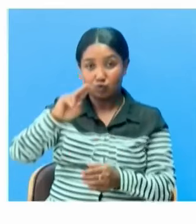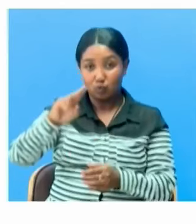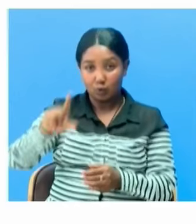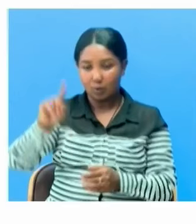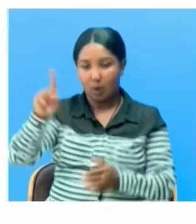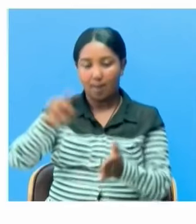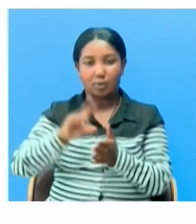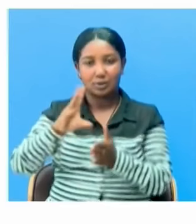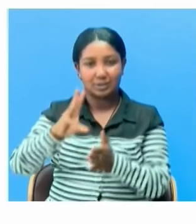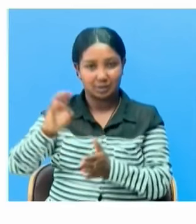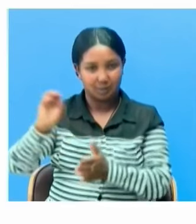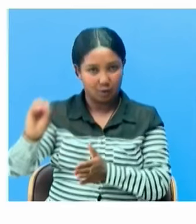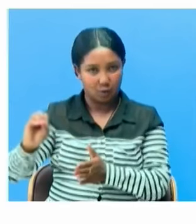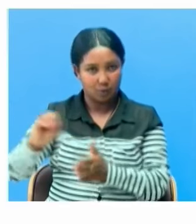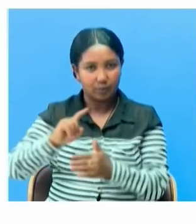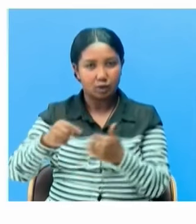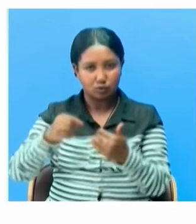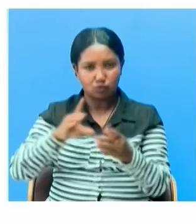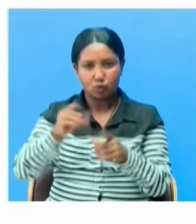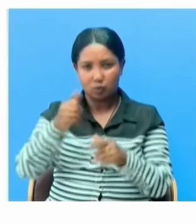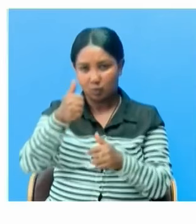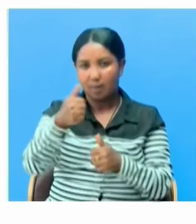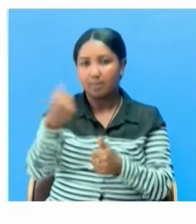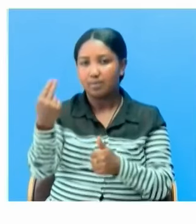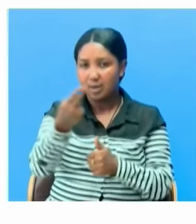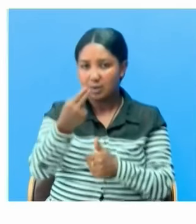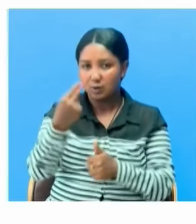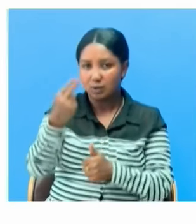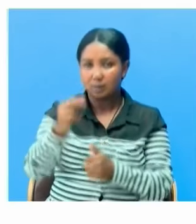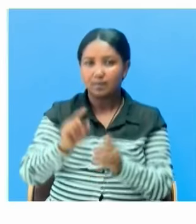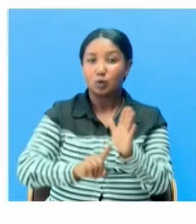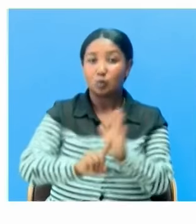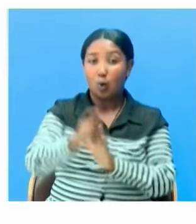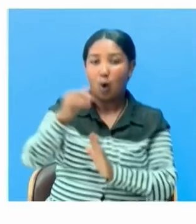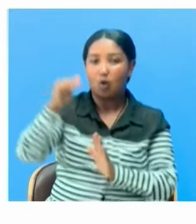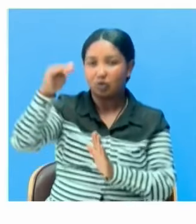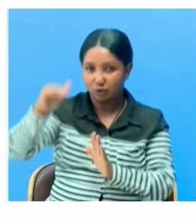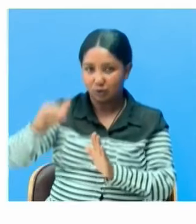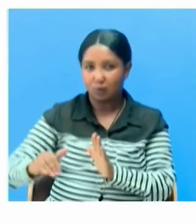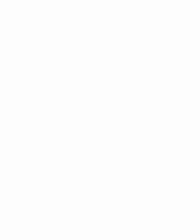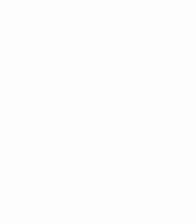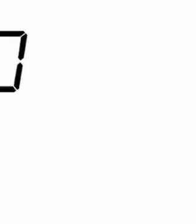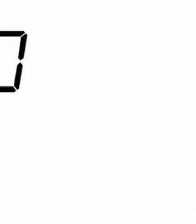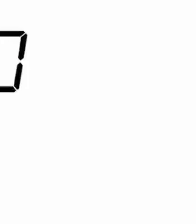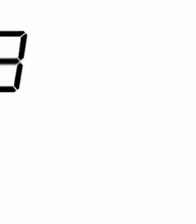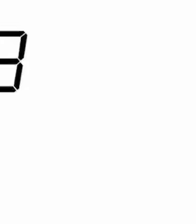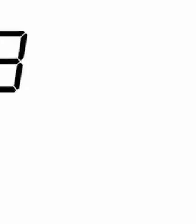1.60. So please, do this one using tall or short within 1 minute.